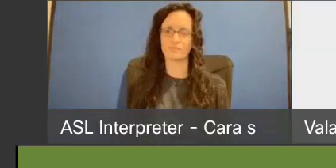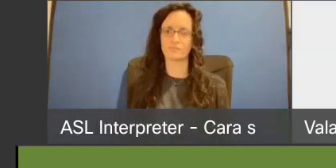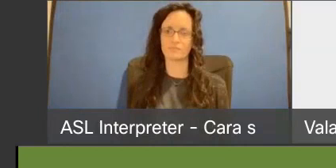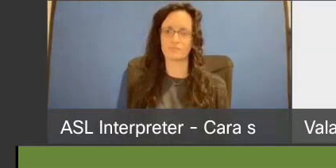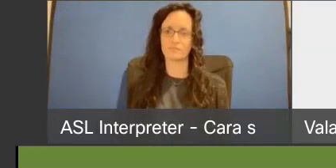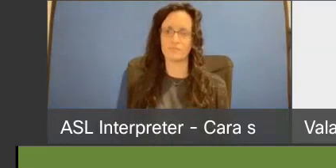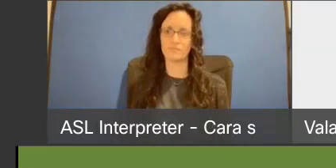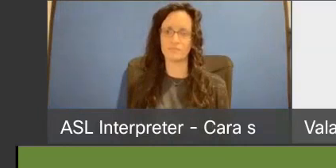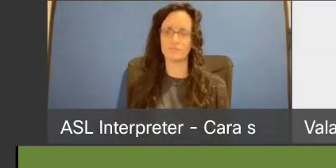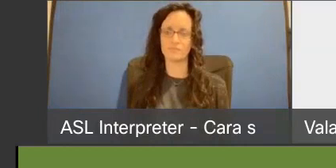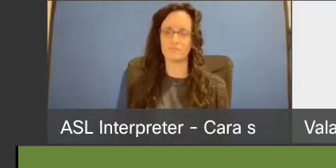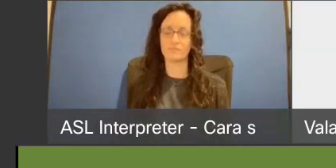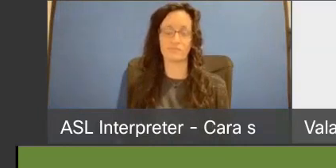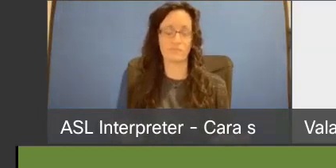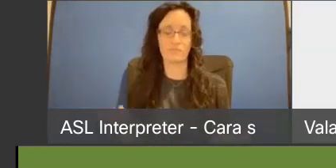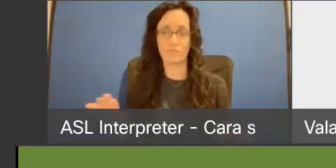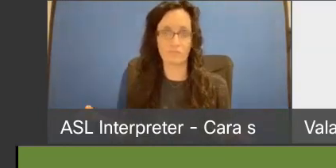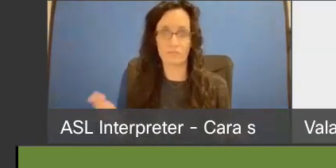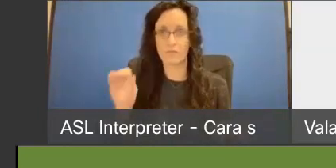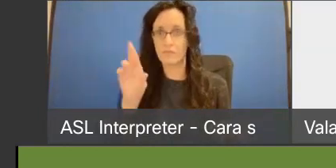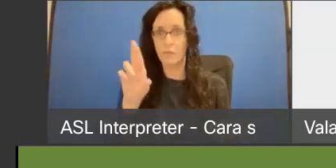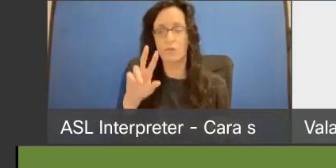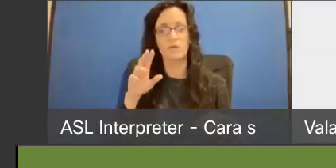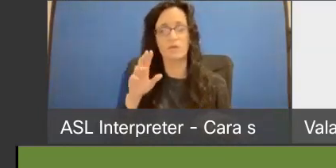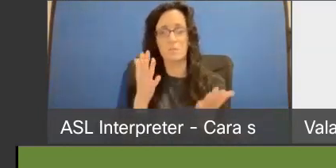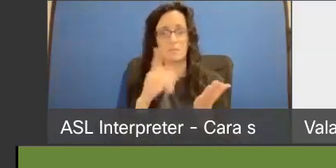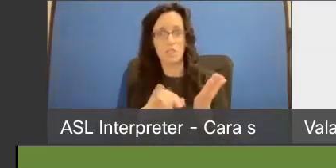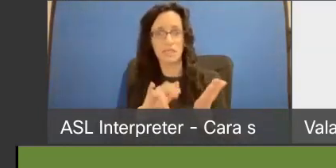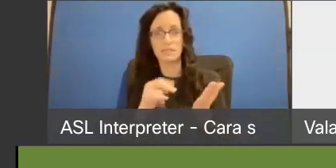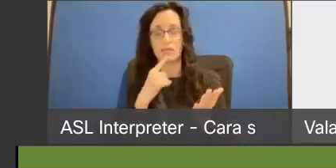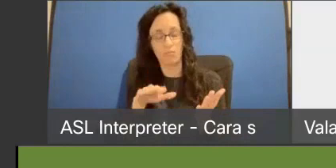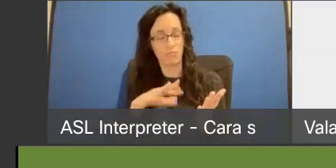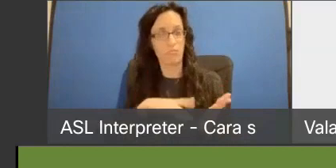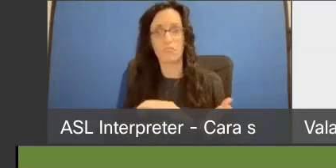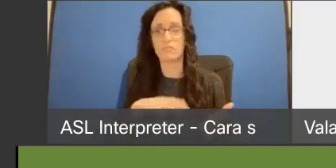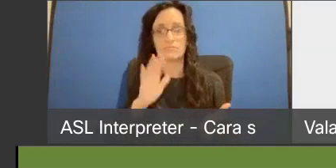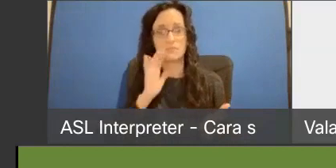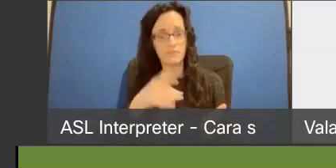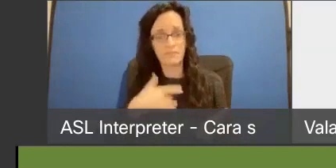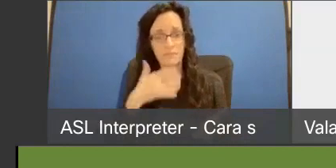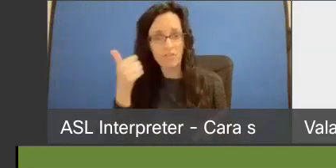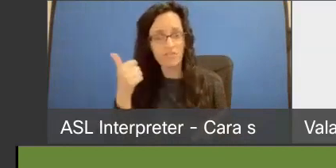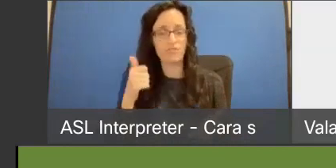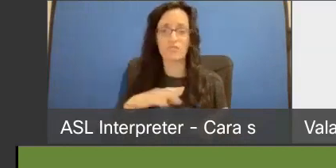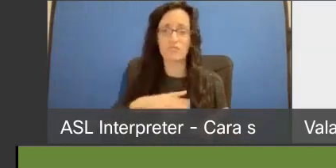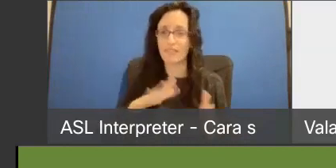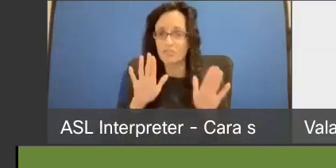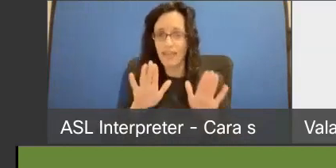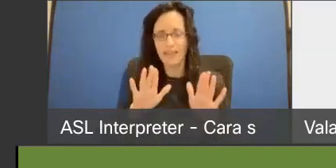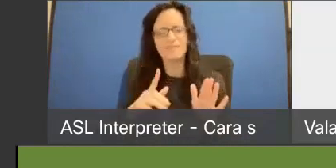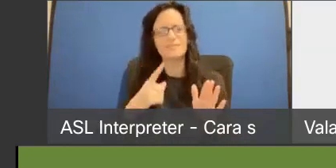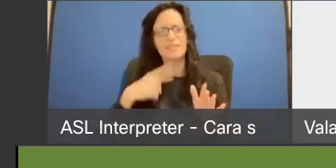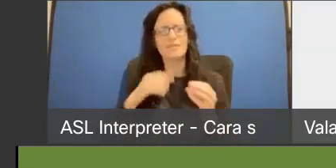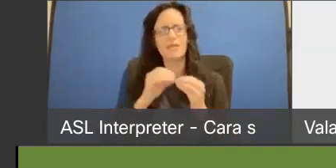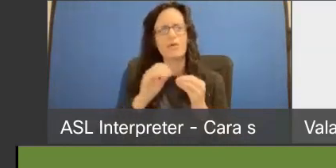Or it could mean checking in and saying, "I'm glad to see that it seems like you've been feeling a lot better lately, and that's really nice. Tell me about